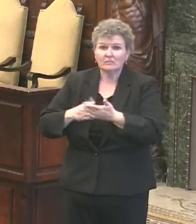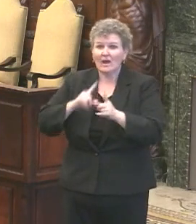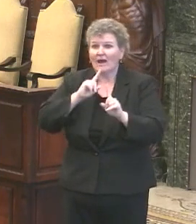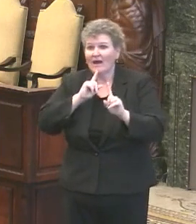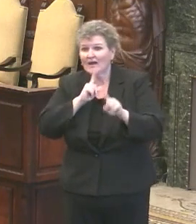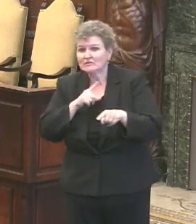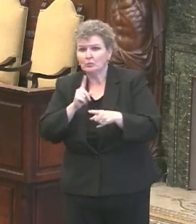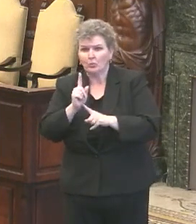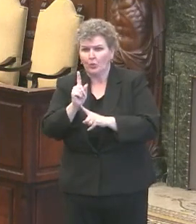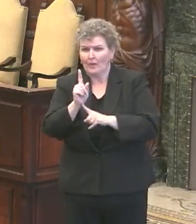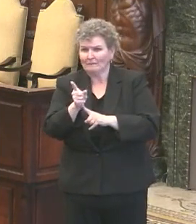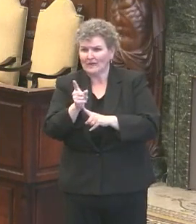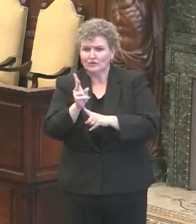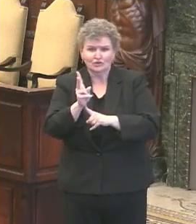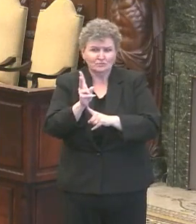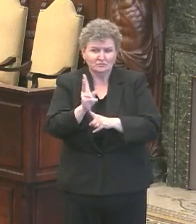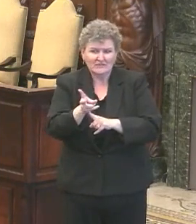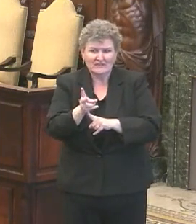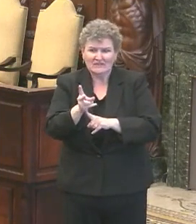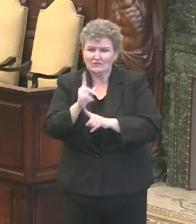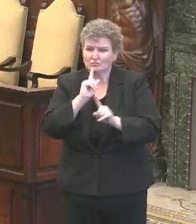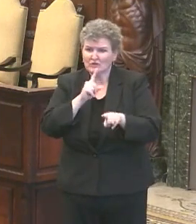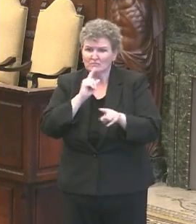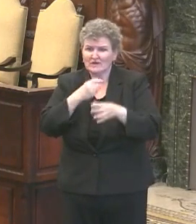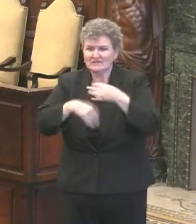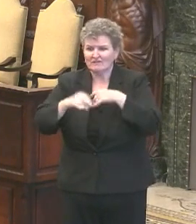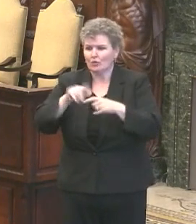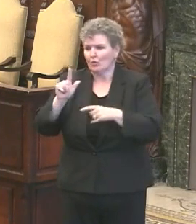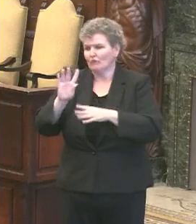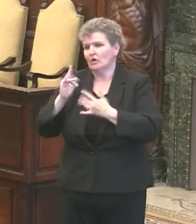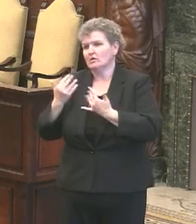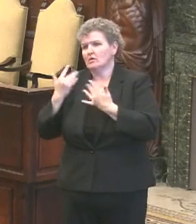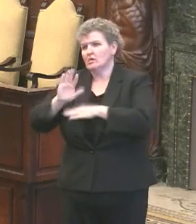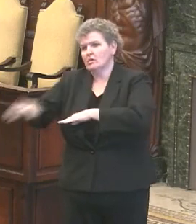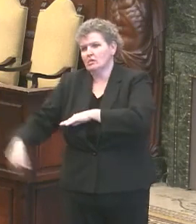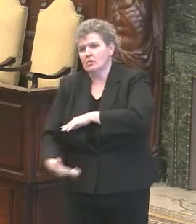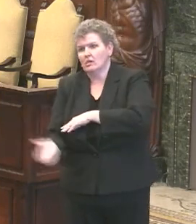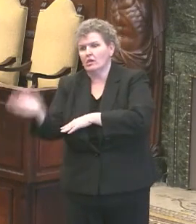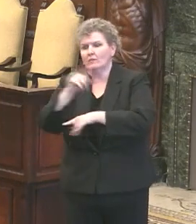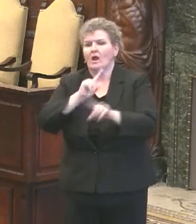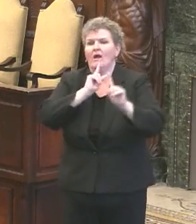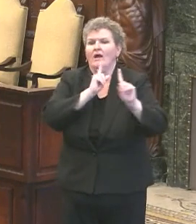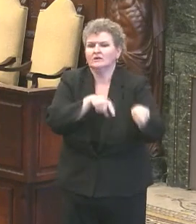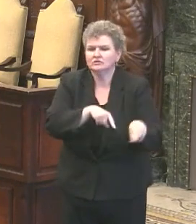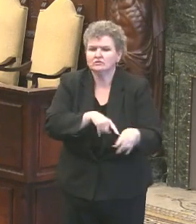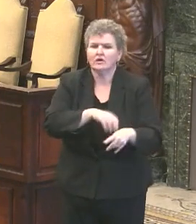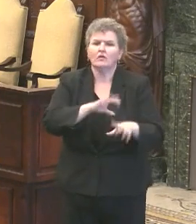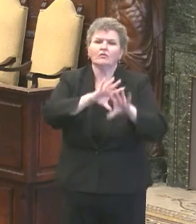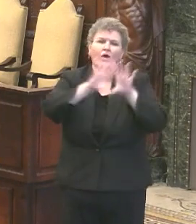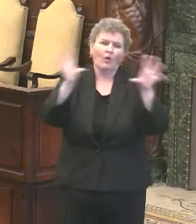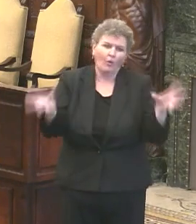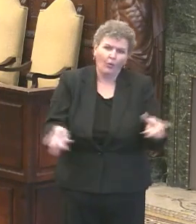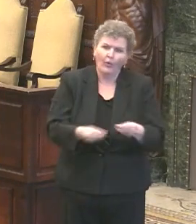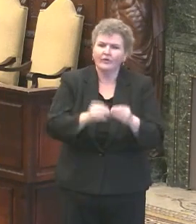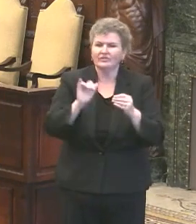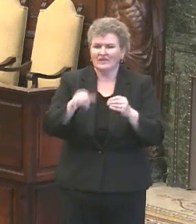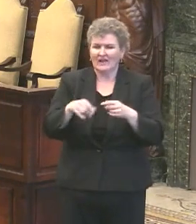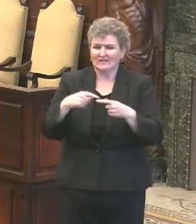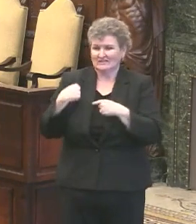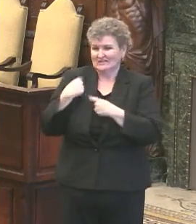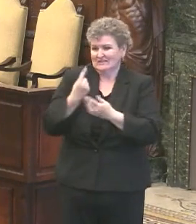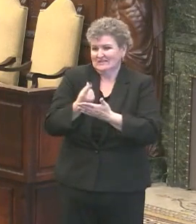minutes rather than 24 hours later. And I should say overall, you know, we are as of last week, we did